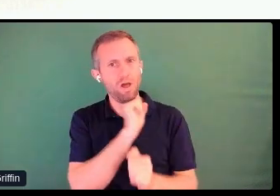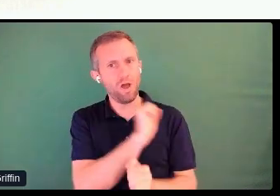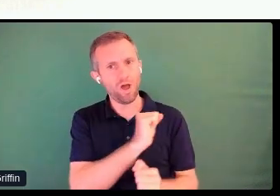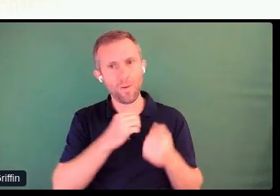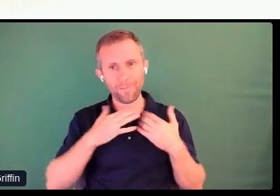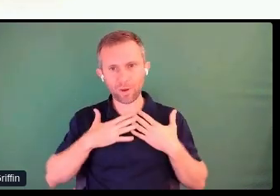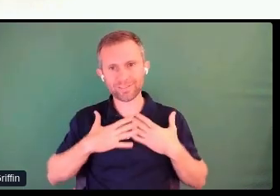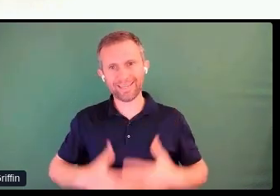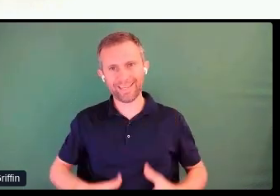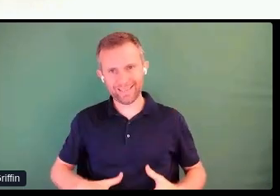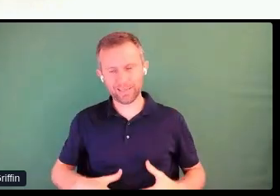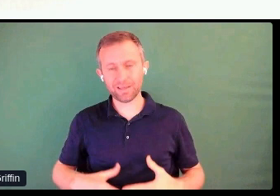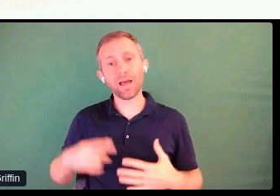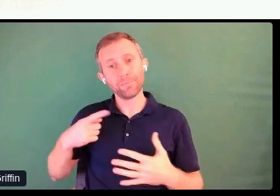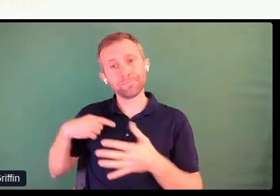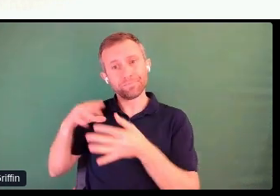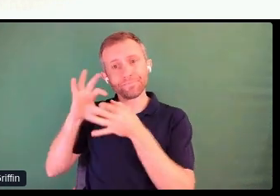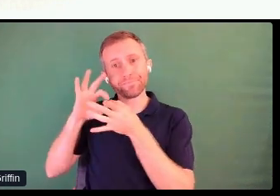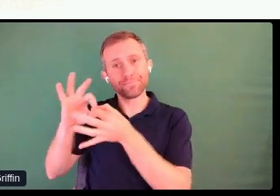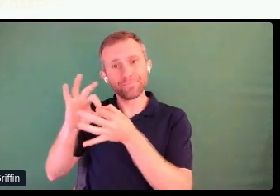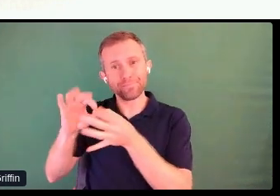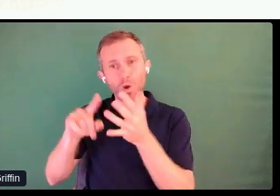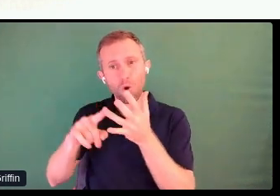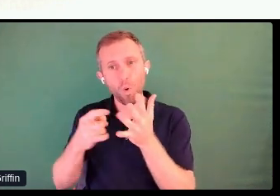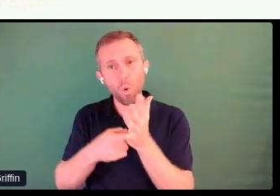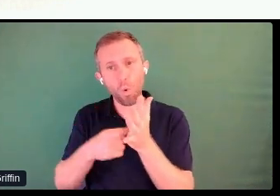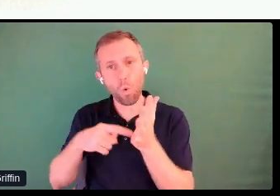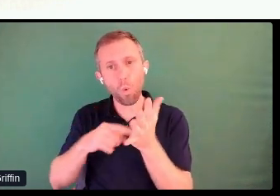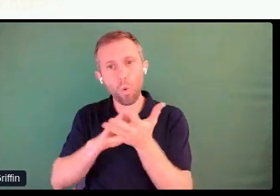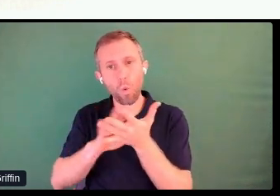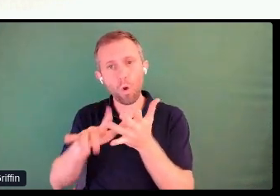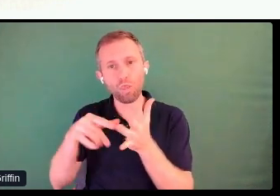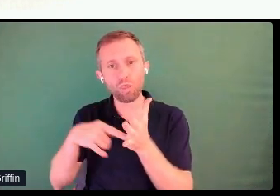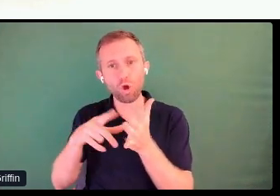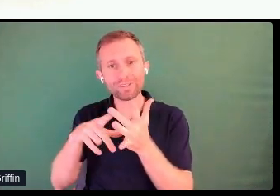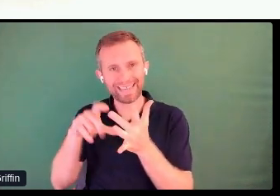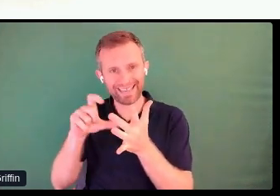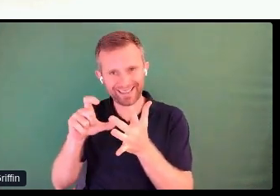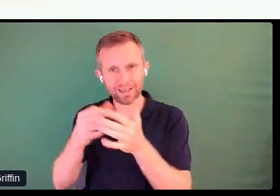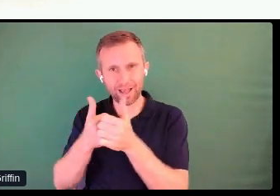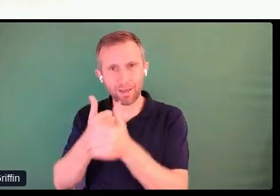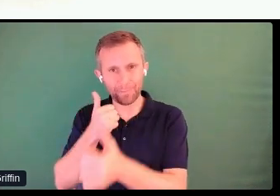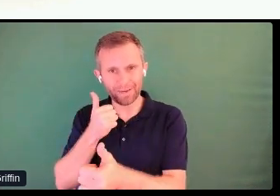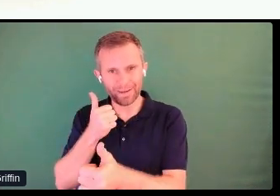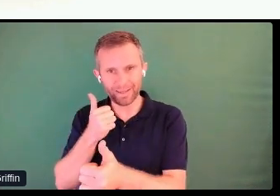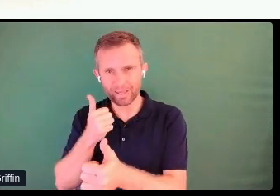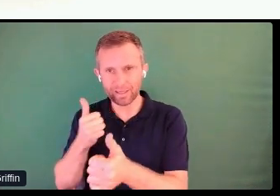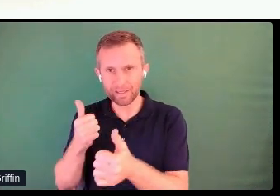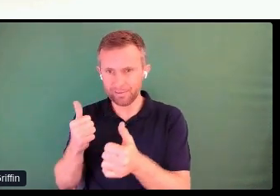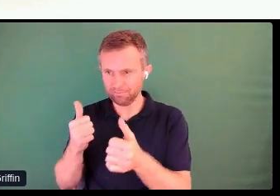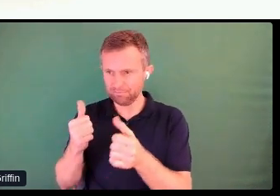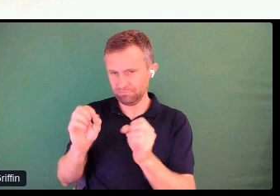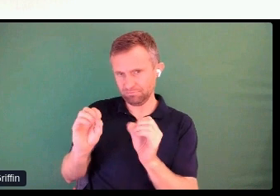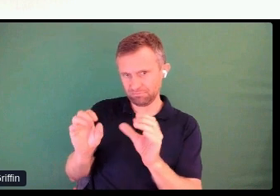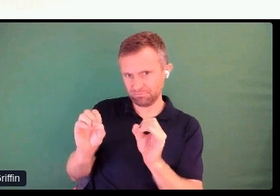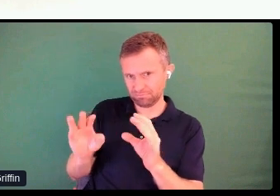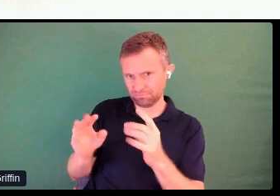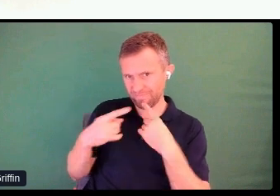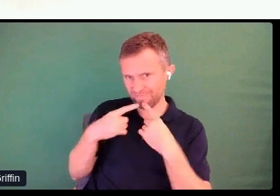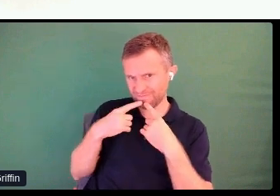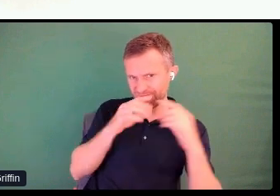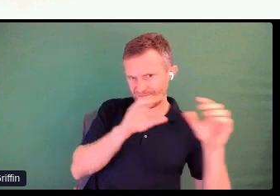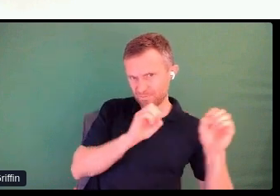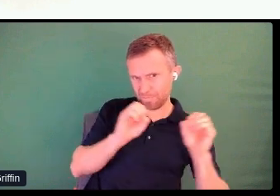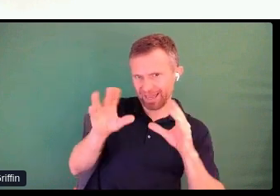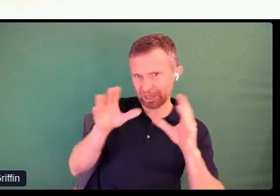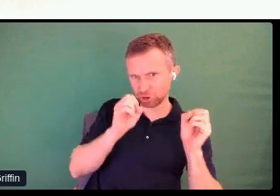with the orthotics company that made Yara's orthotics to scan her lower leg. With that CAD data, it didn't take me long to design this